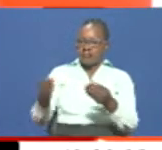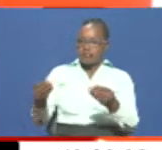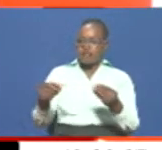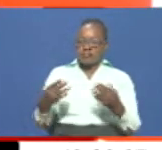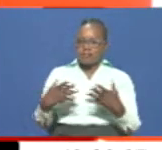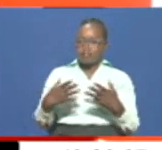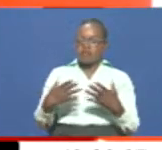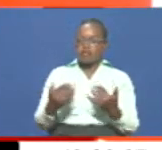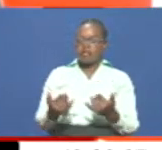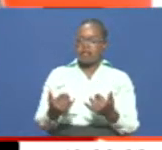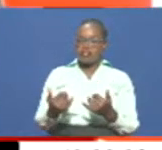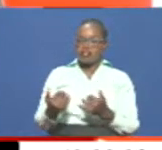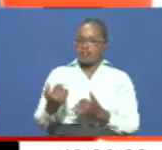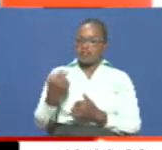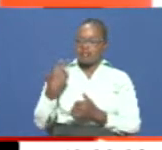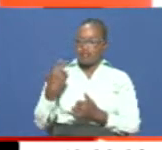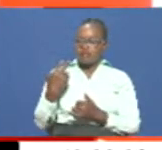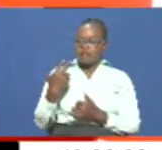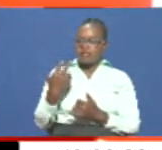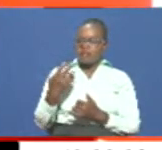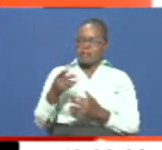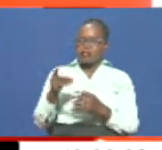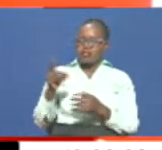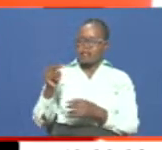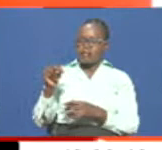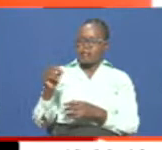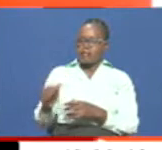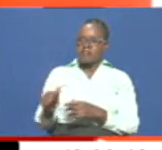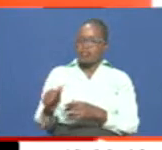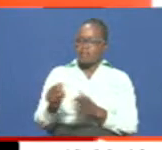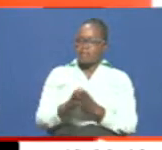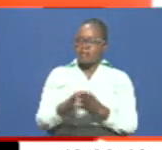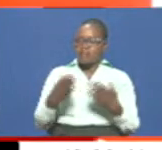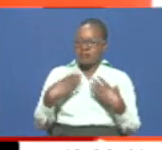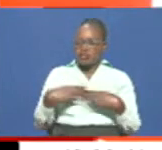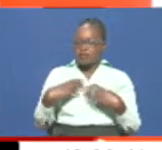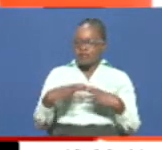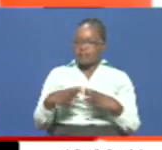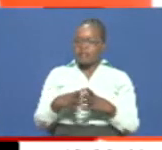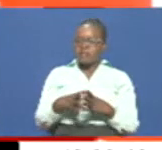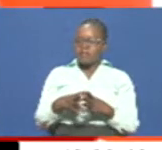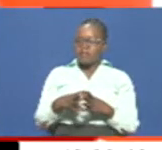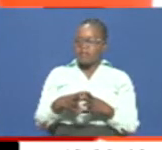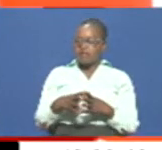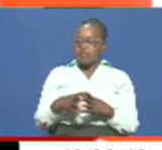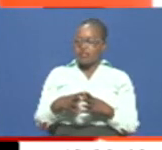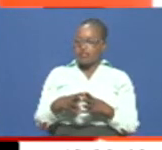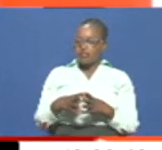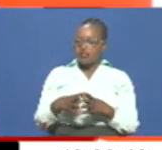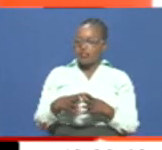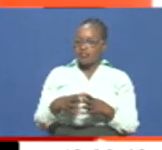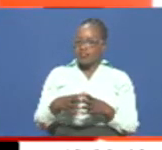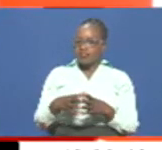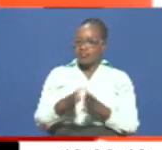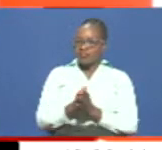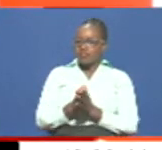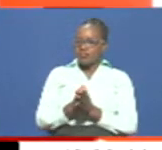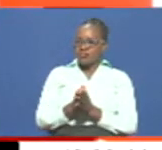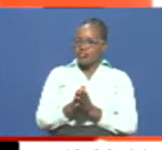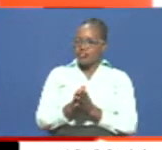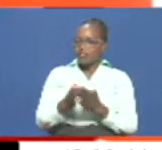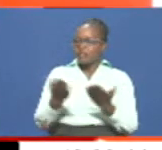and re-engineer DNA. And people, there's still an element of consumerism that is out there. It's just, how